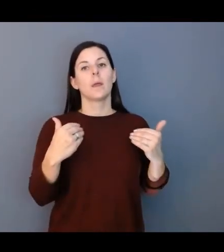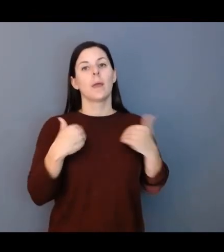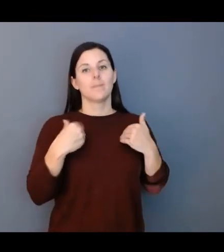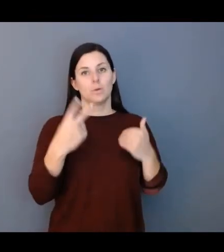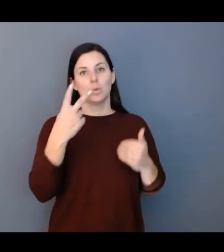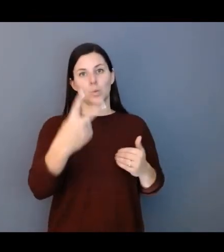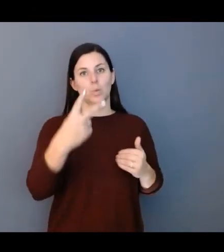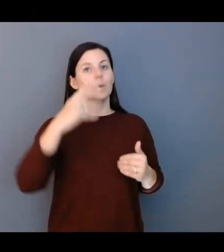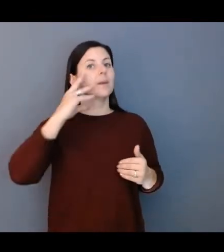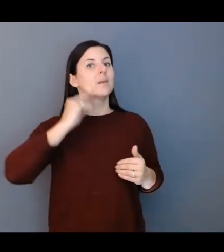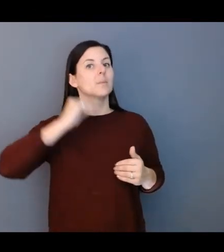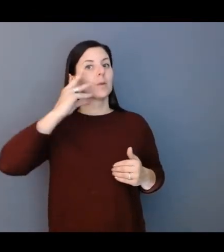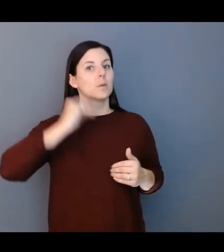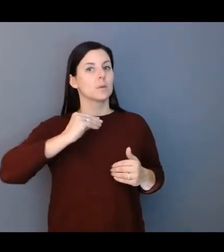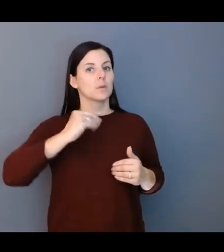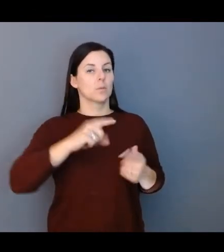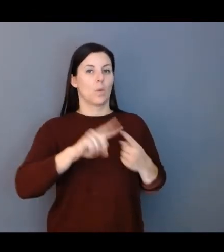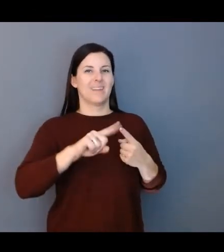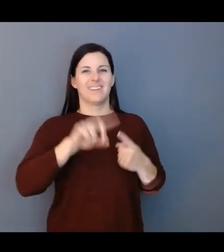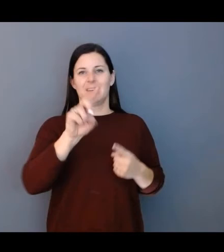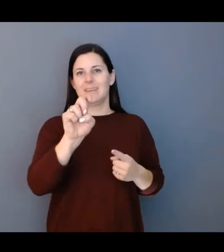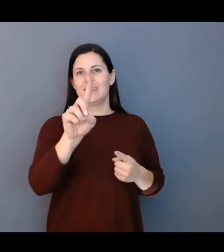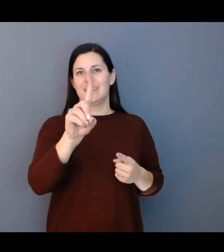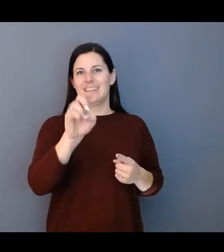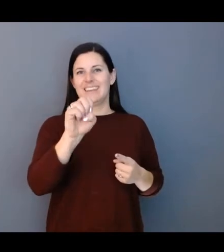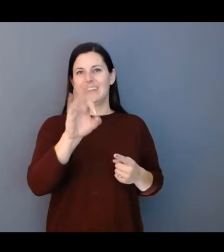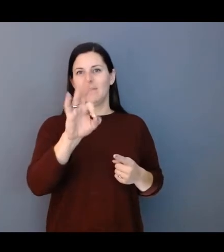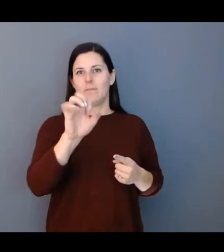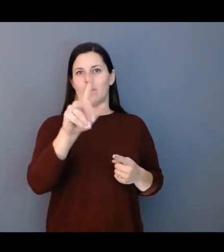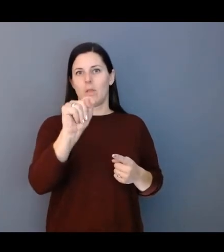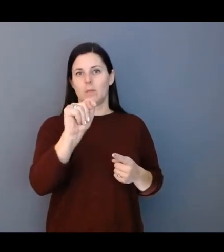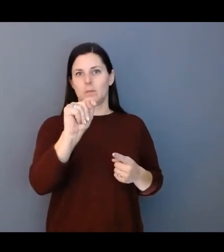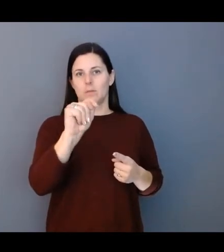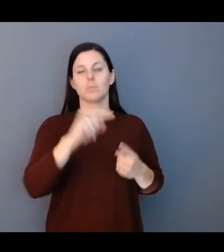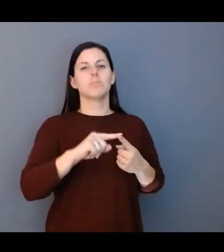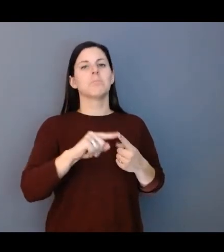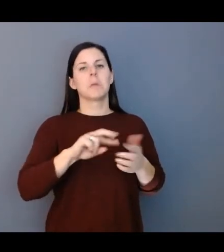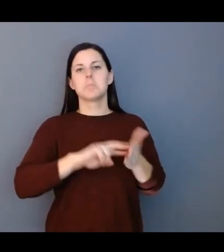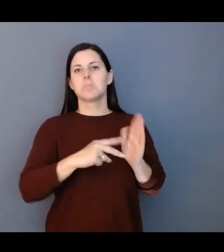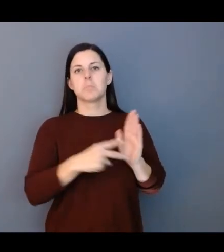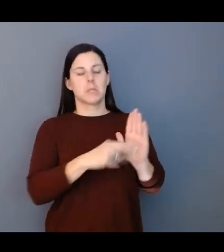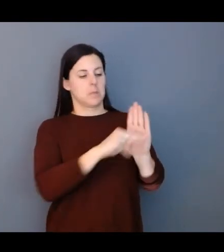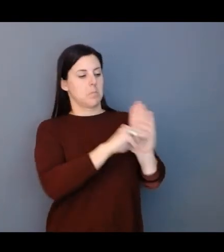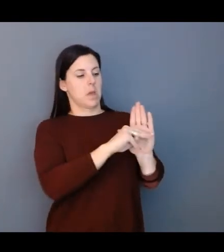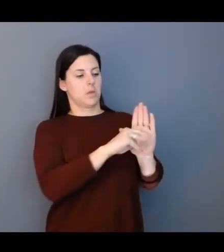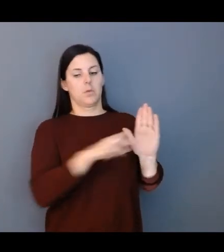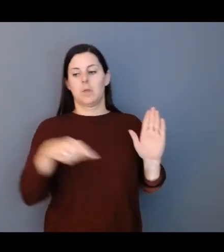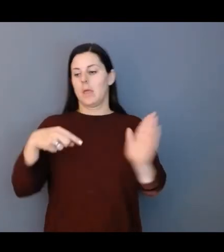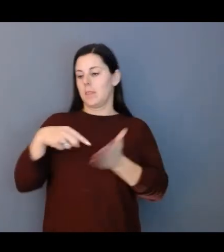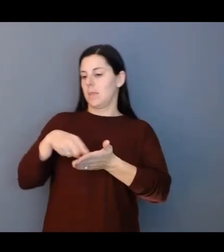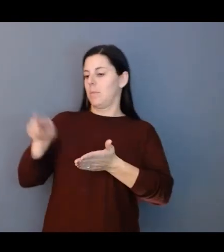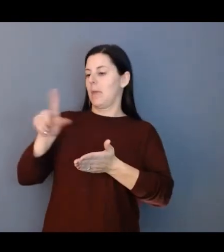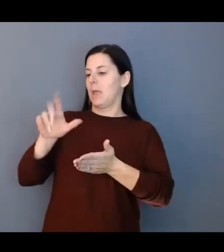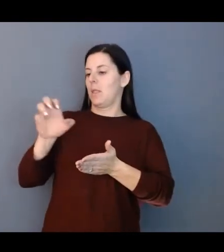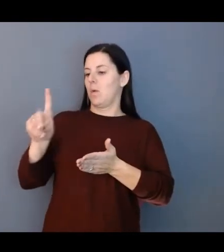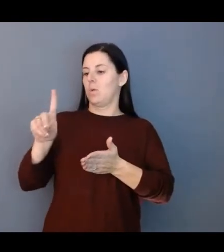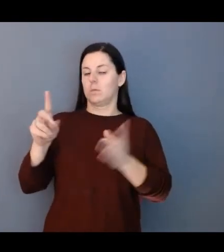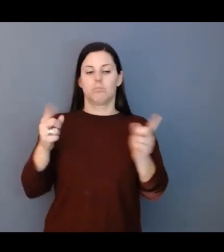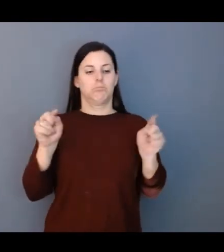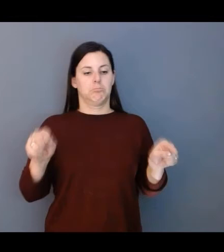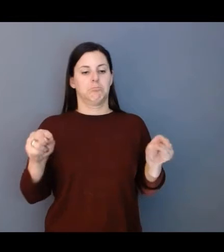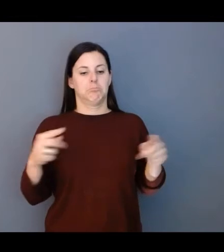two experience. One is default. In default case, we just take model and the payload